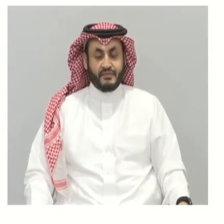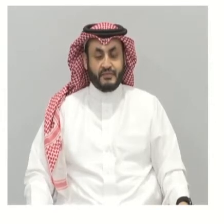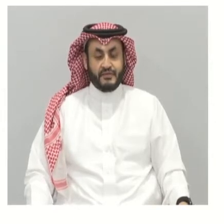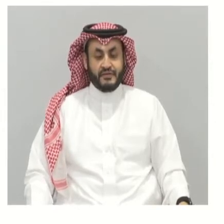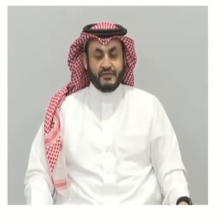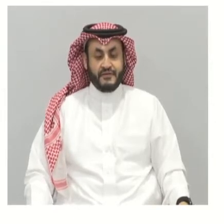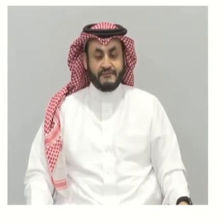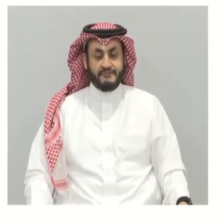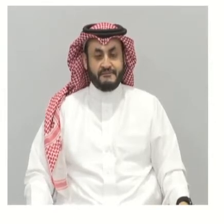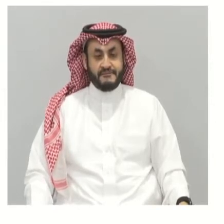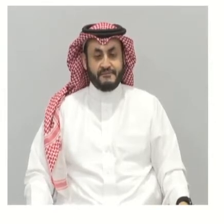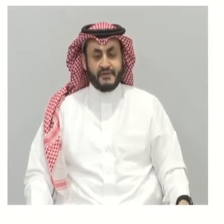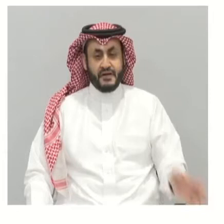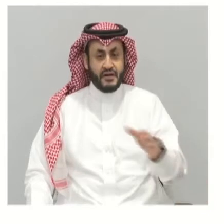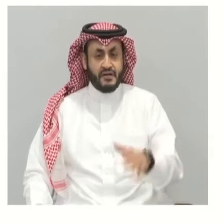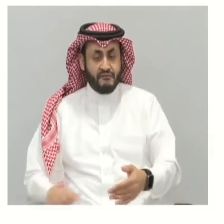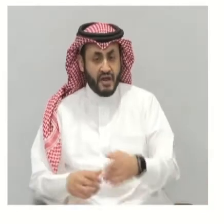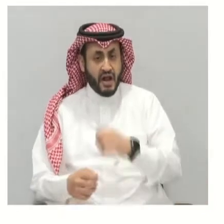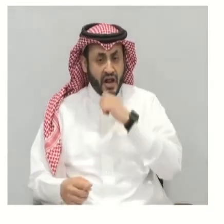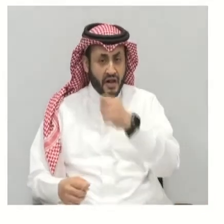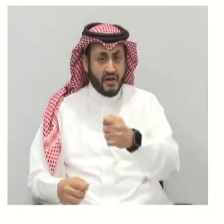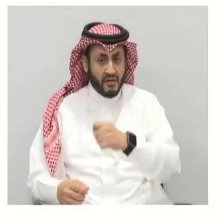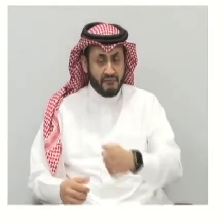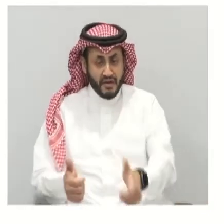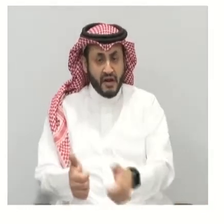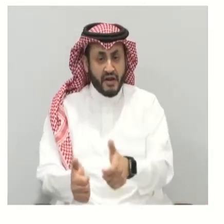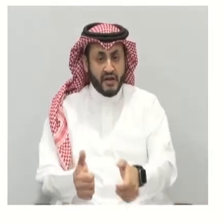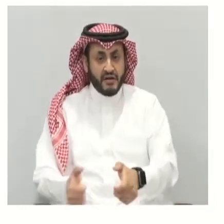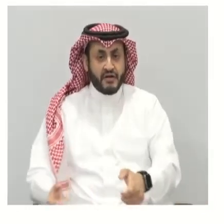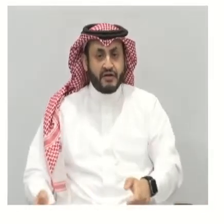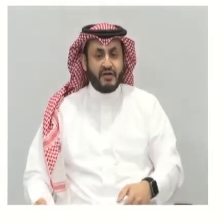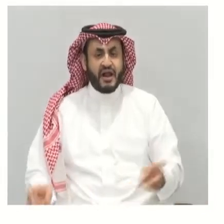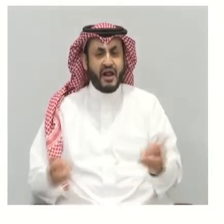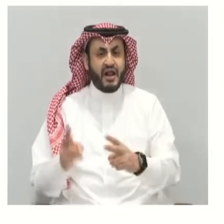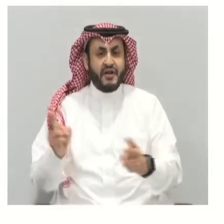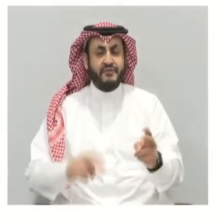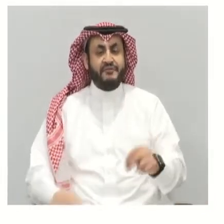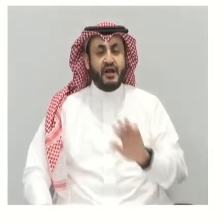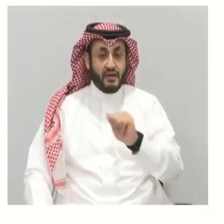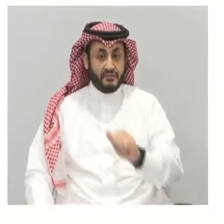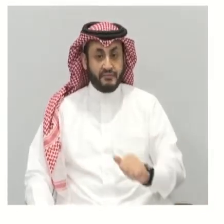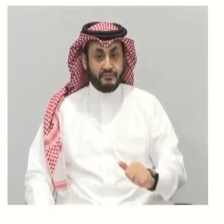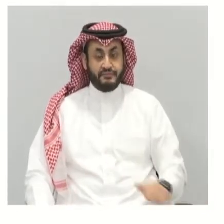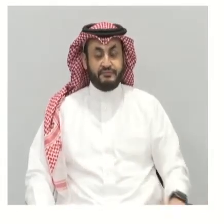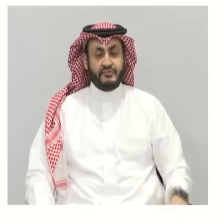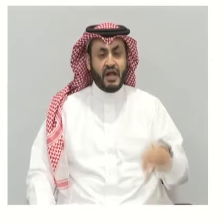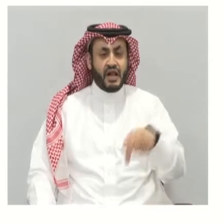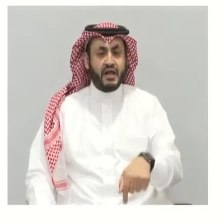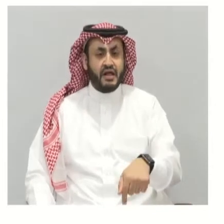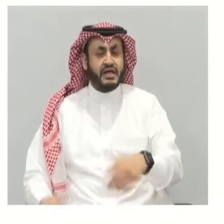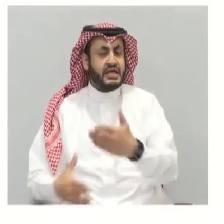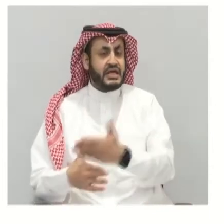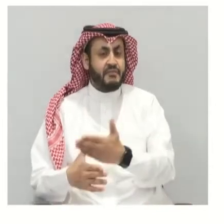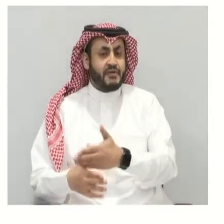commentators, and dozens of reporters, the players are not competing today. They are here for